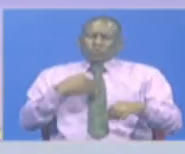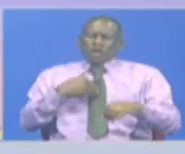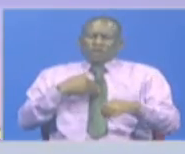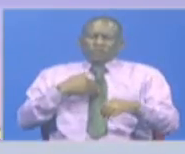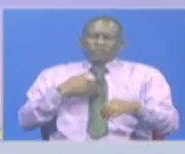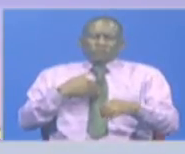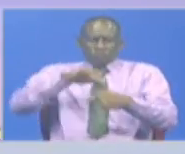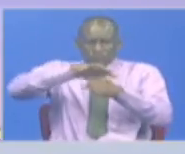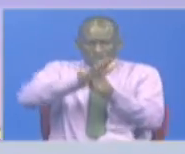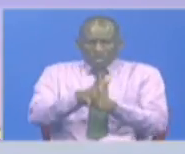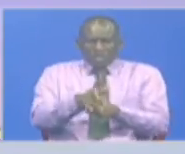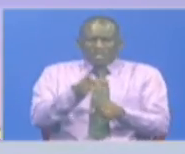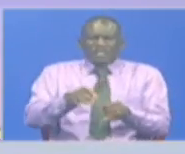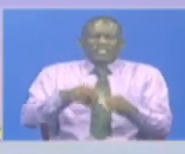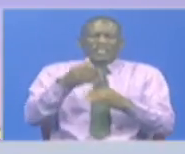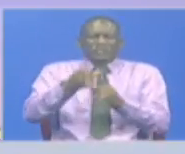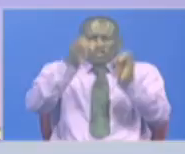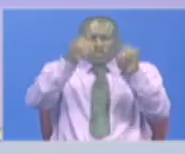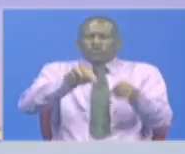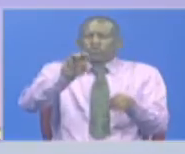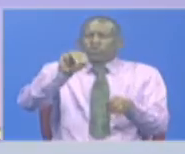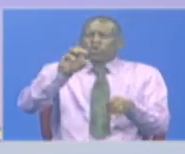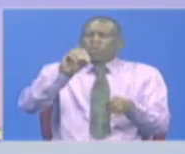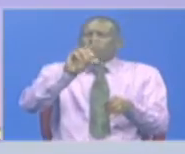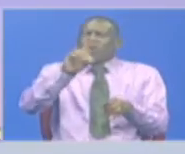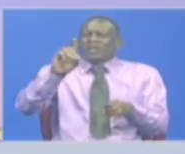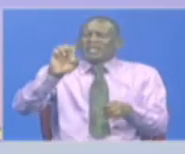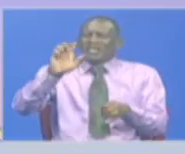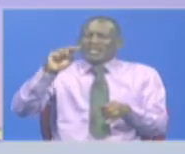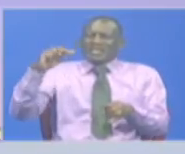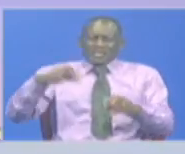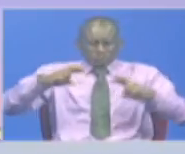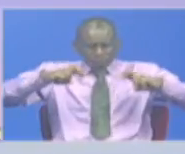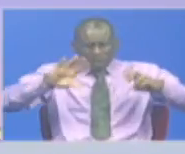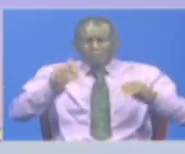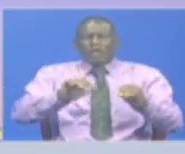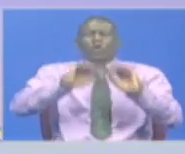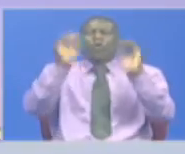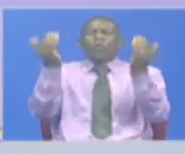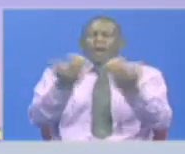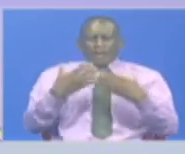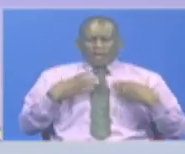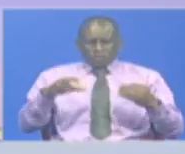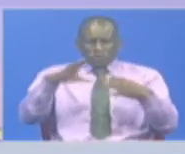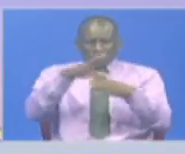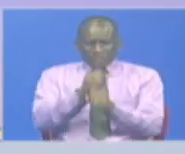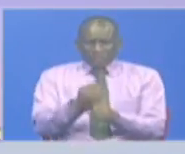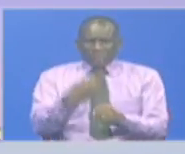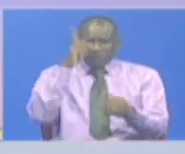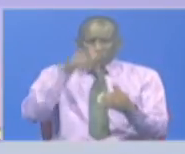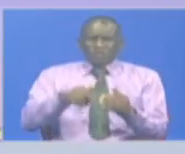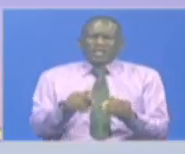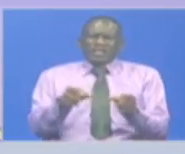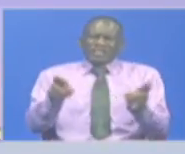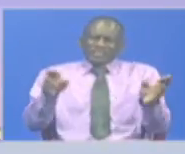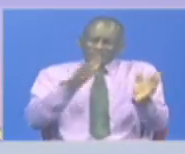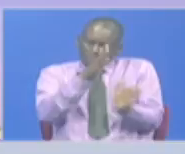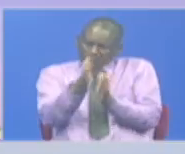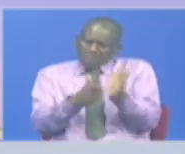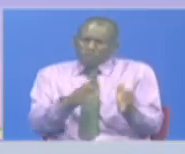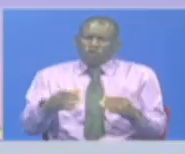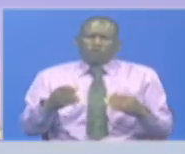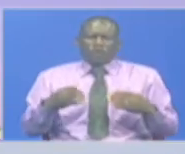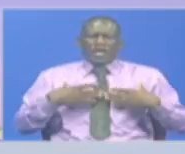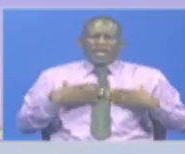new modeling study by the World Health Organization. There are concerns over the readiness of healthcare systems on the continent